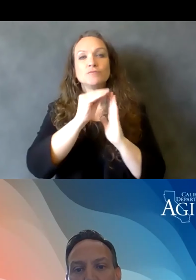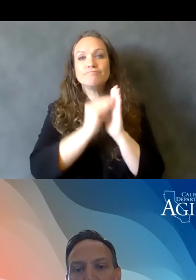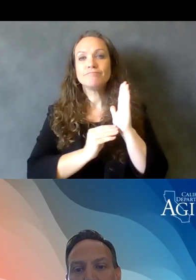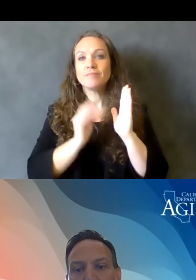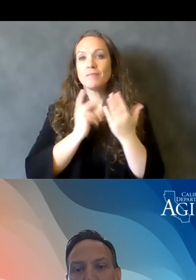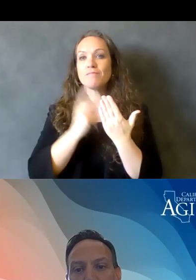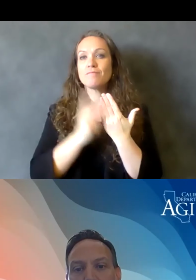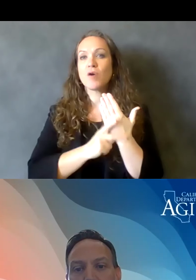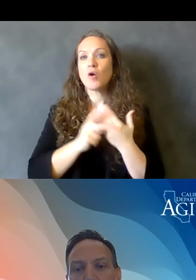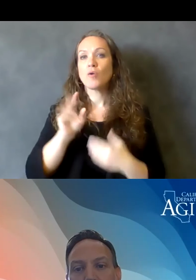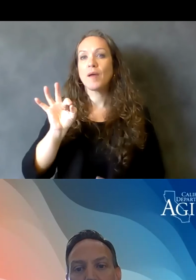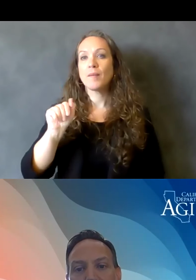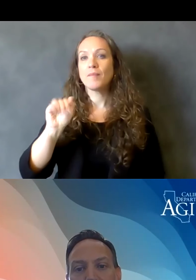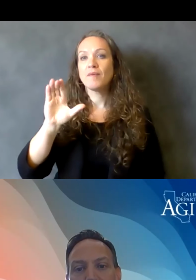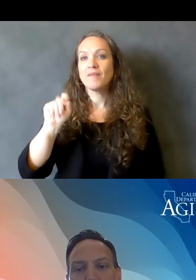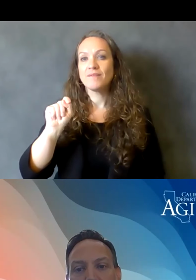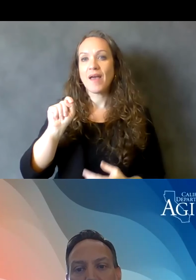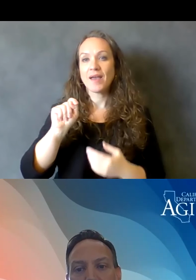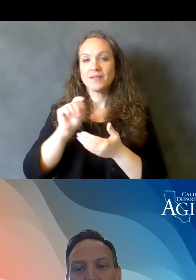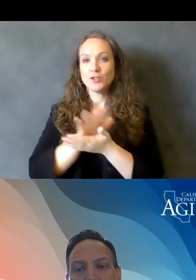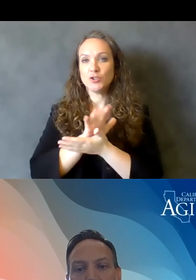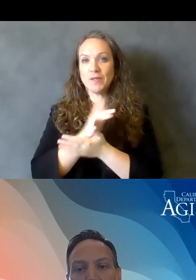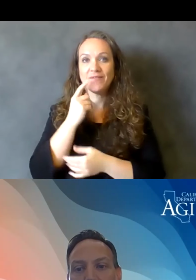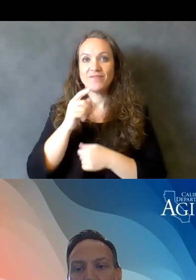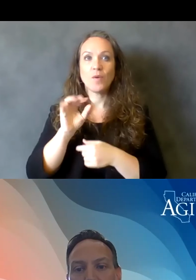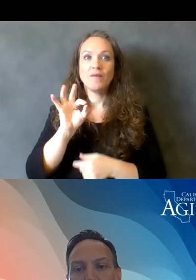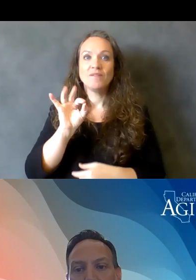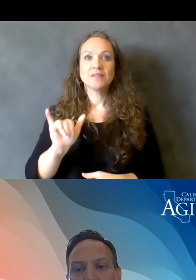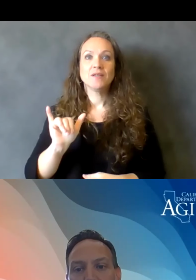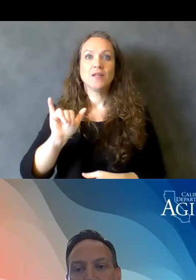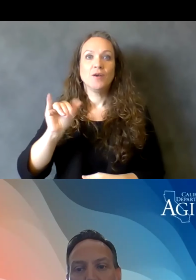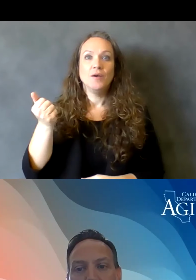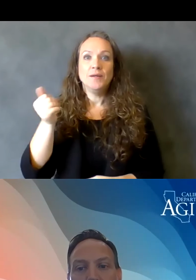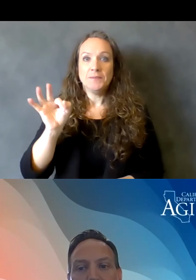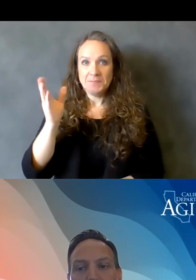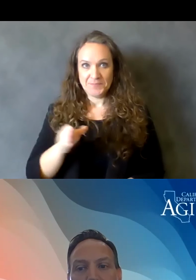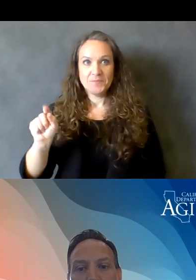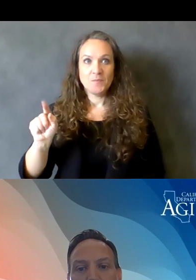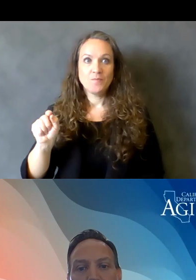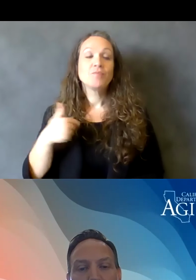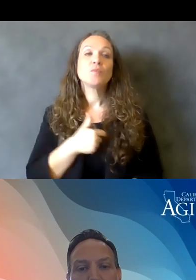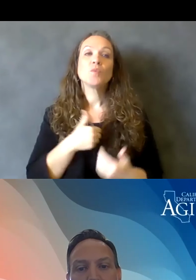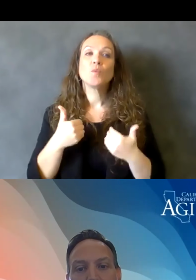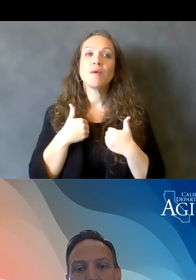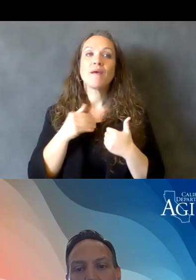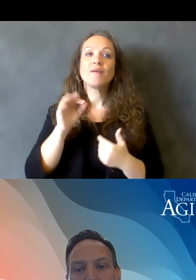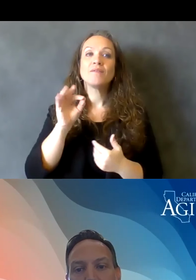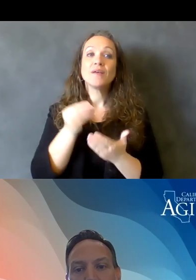year 19-20. These fact sheets contain a variety of fiscal and service data for